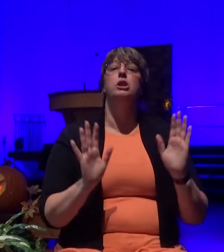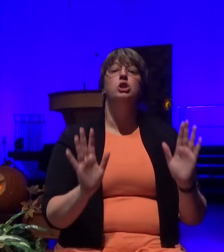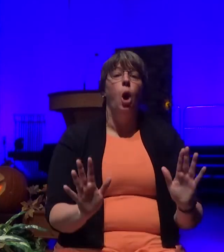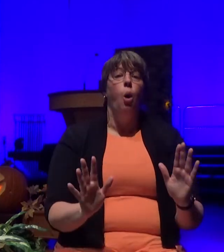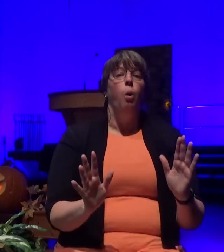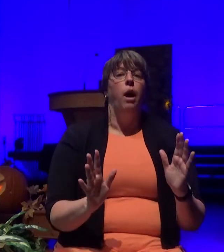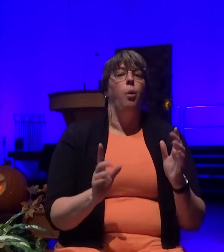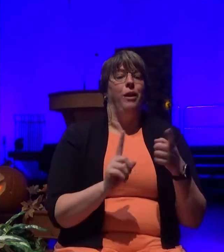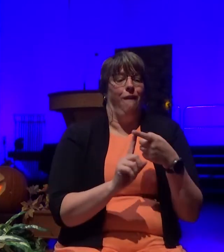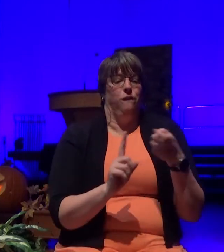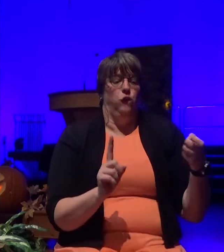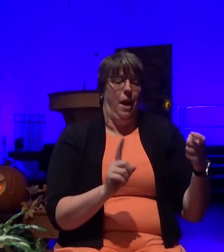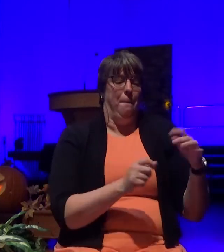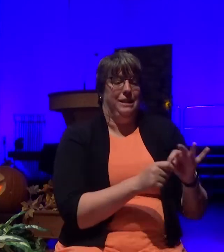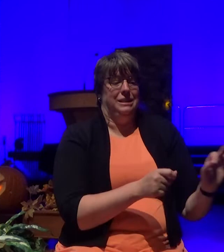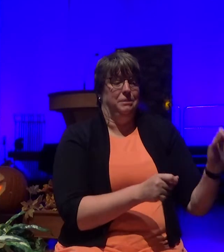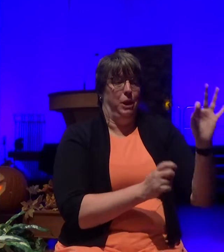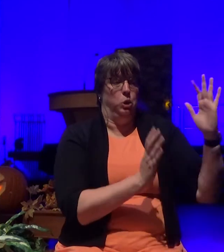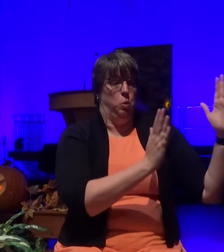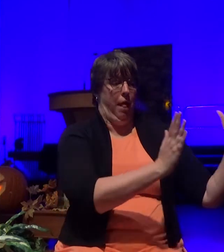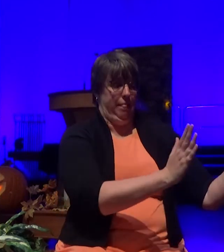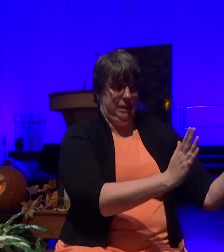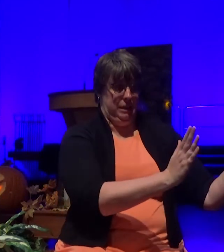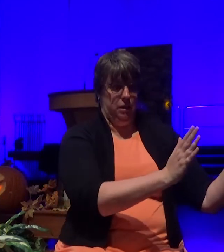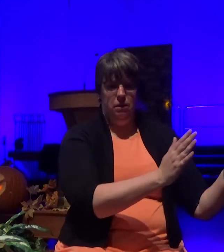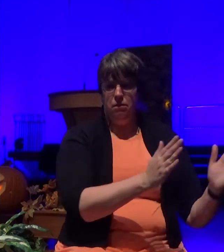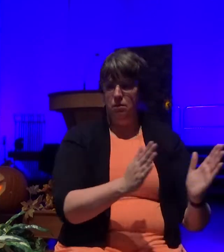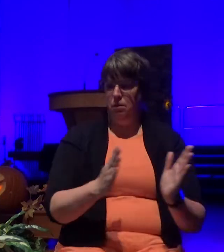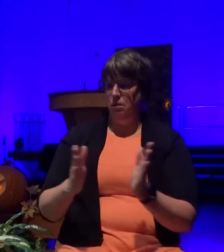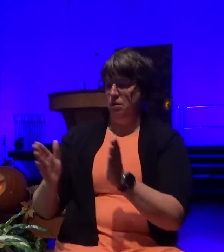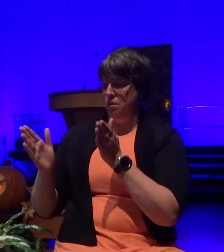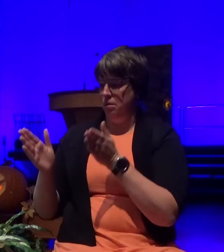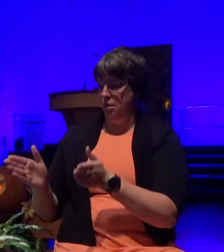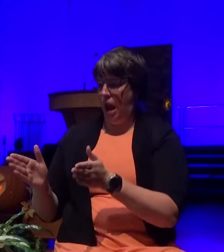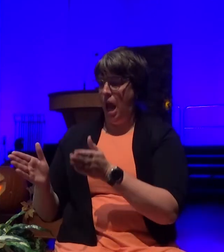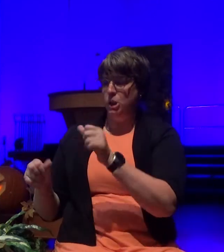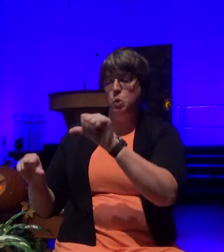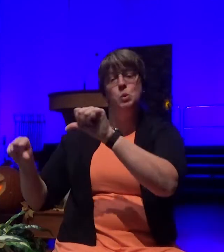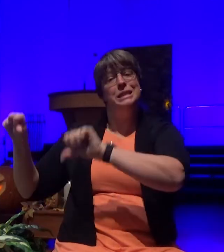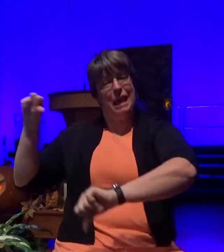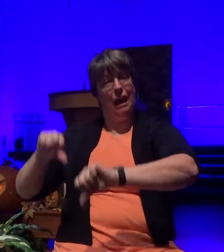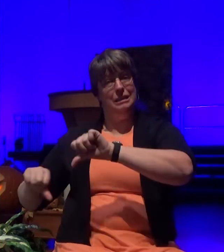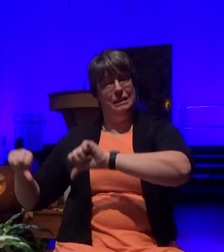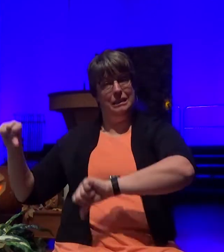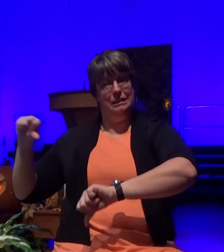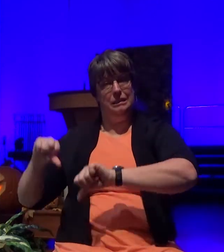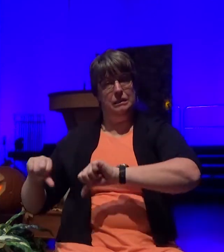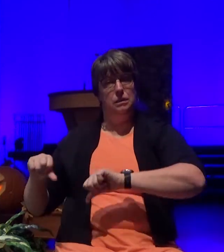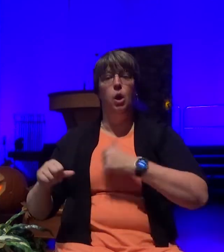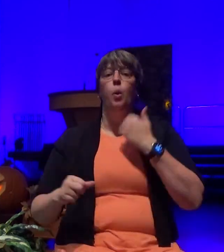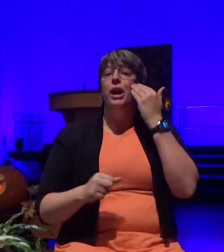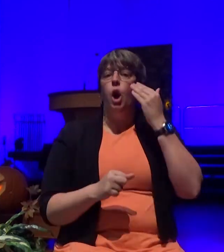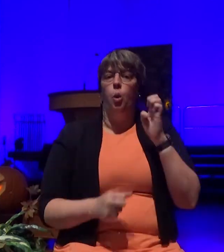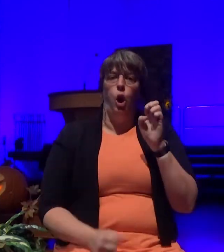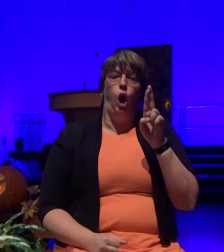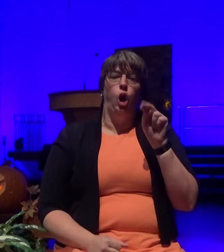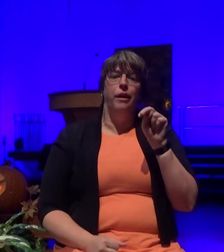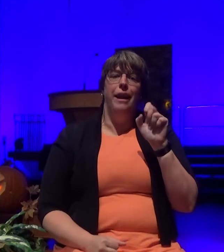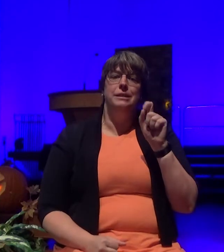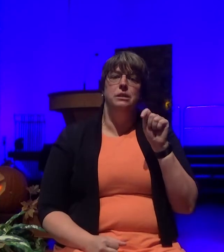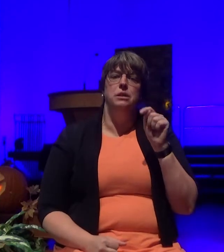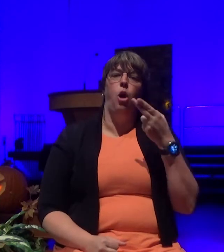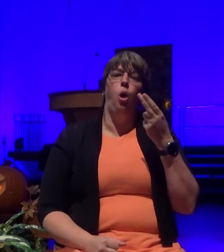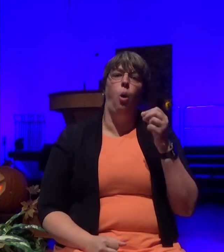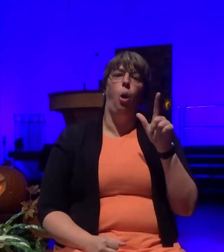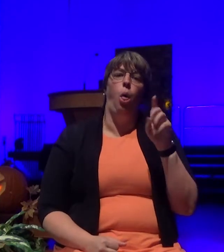science. It's interesting to note that Ernest Holmes, the founder of this tradition, was alive in the heyday of the work